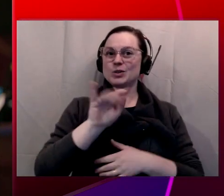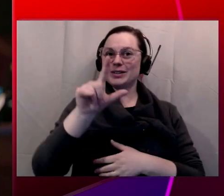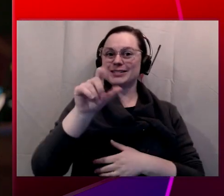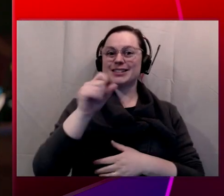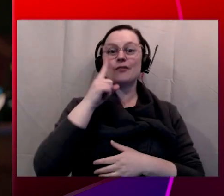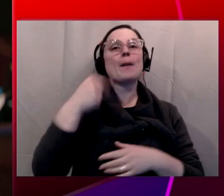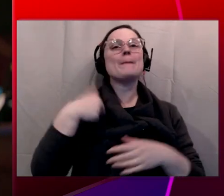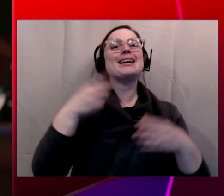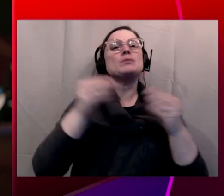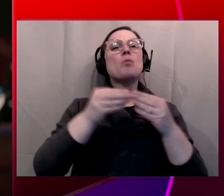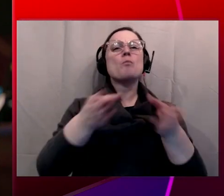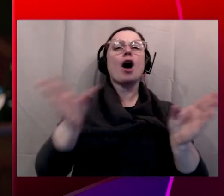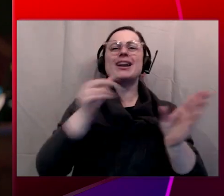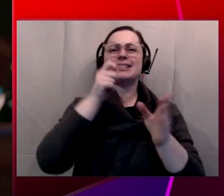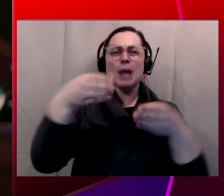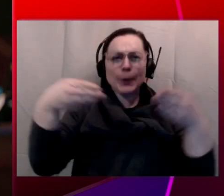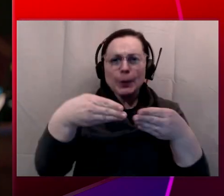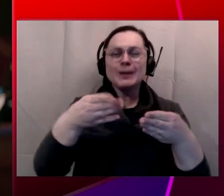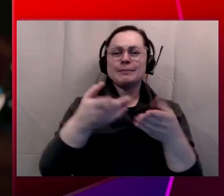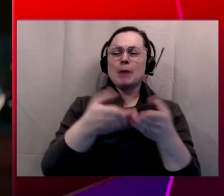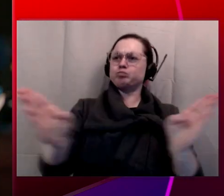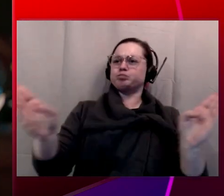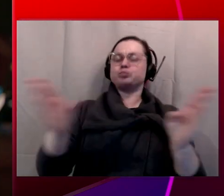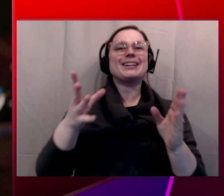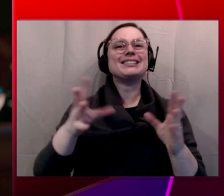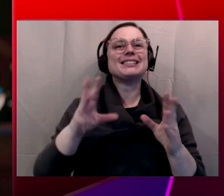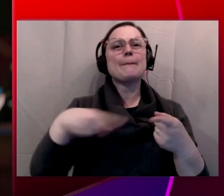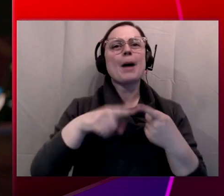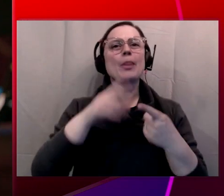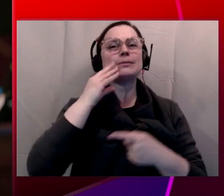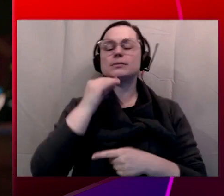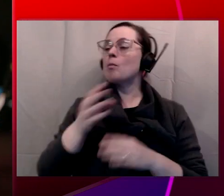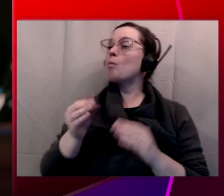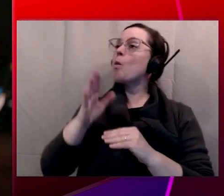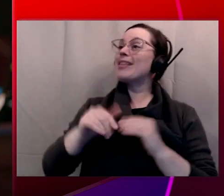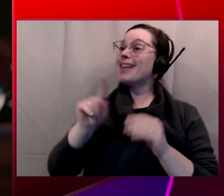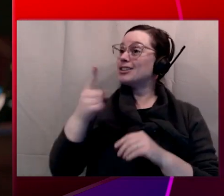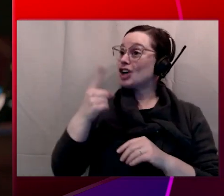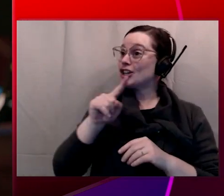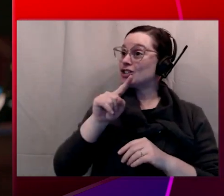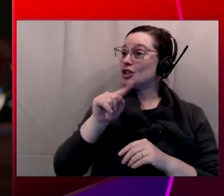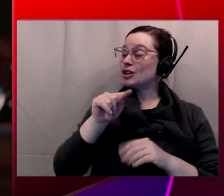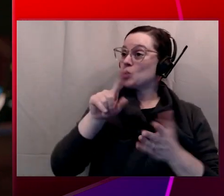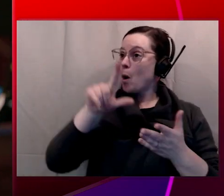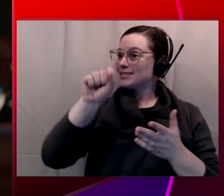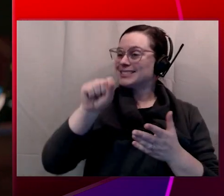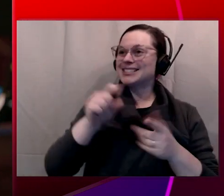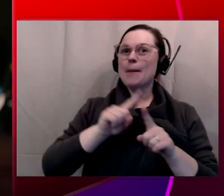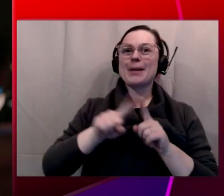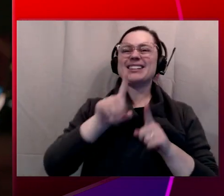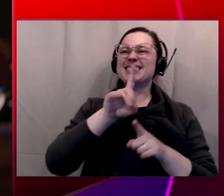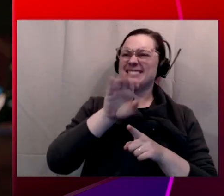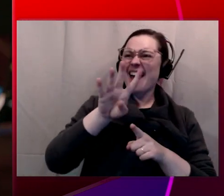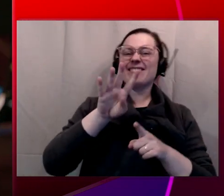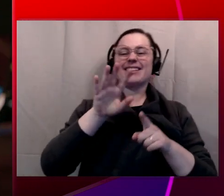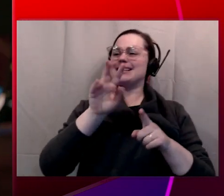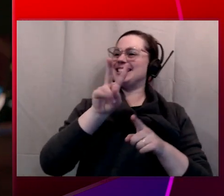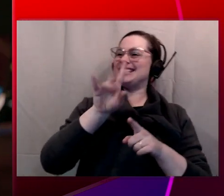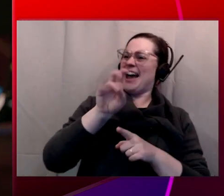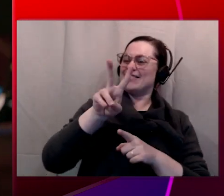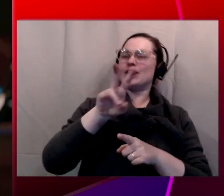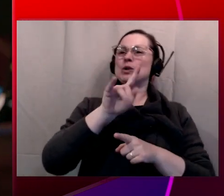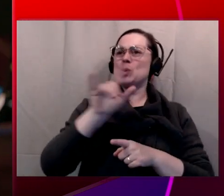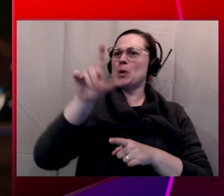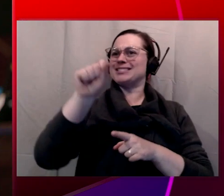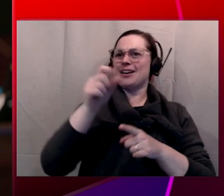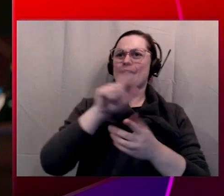broader. It's the experience. So DevTools is more than just tools. It's DevTool workflows, DevFlows? For me, it's